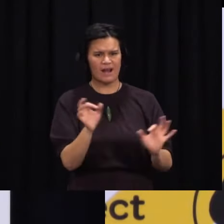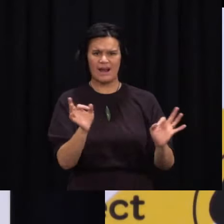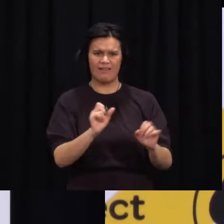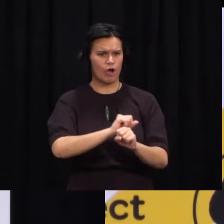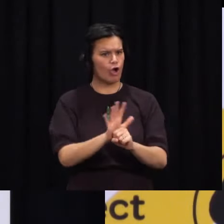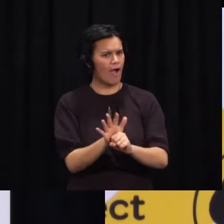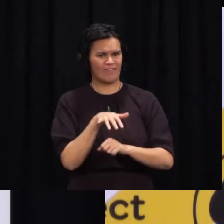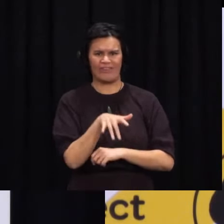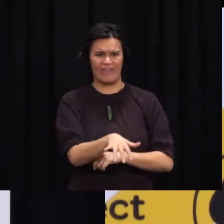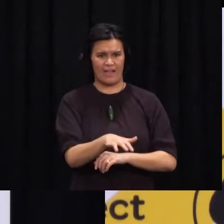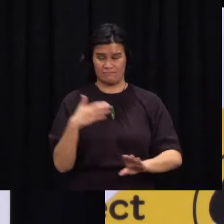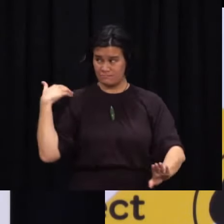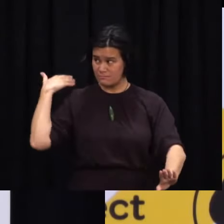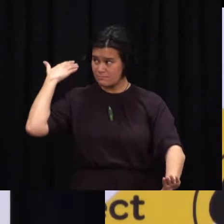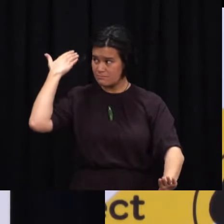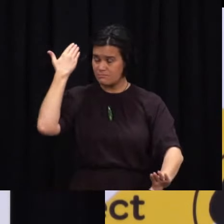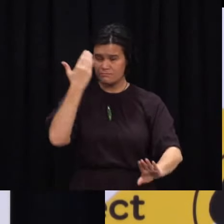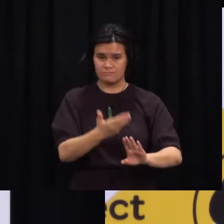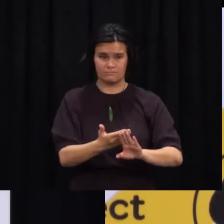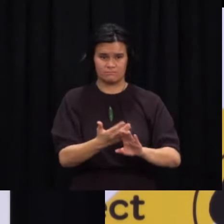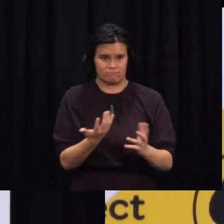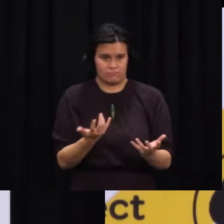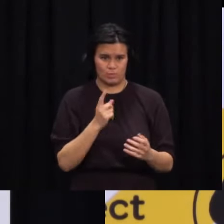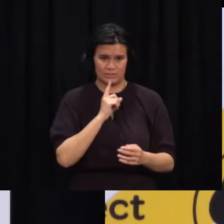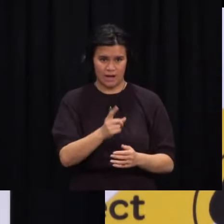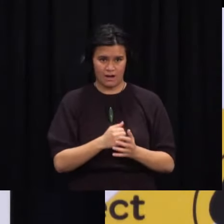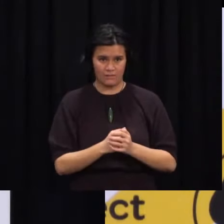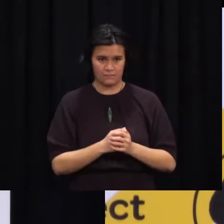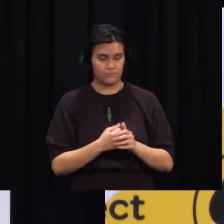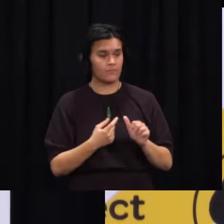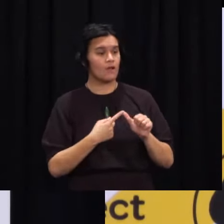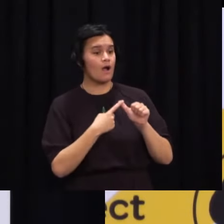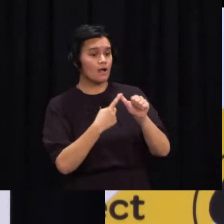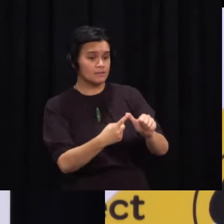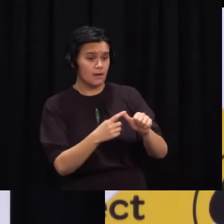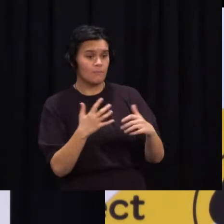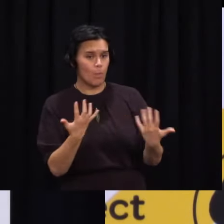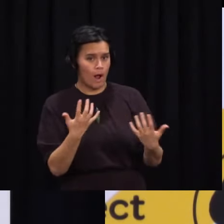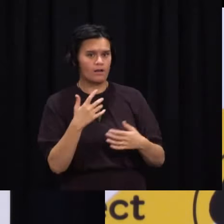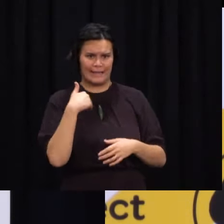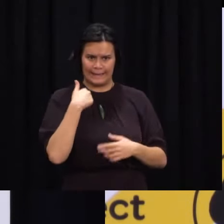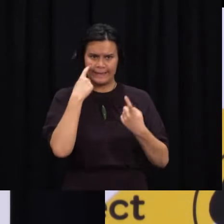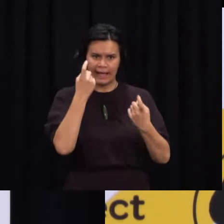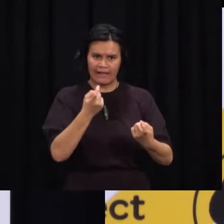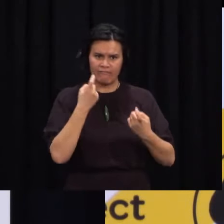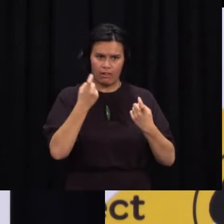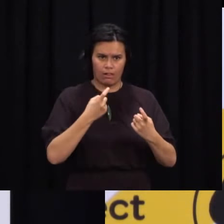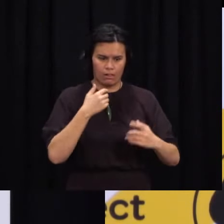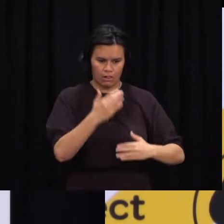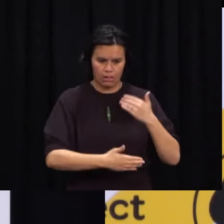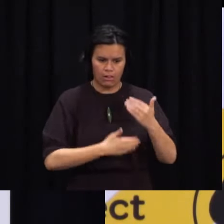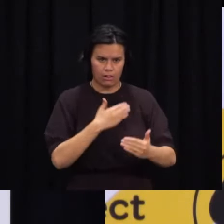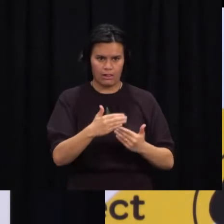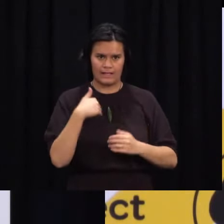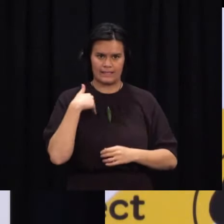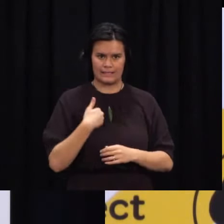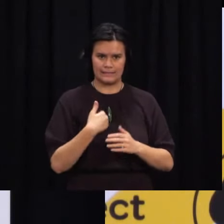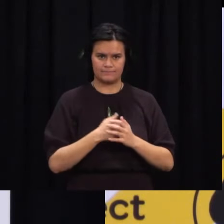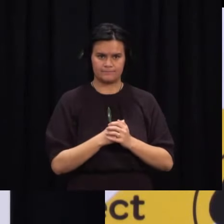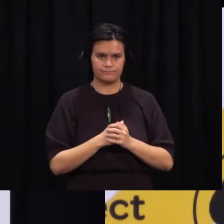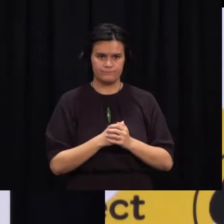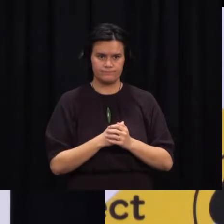long now? So you'll know that the reason that we keep that cautious approach going is that you have seen, despite best efforts to put up